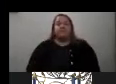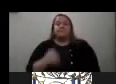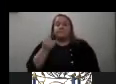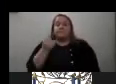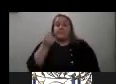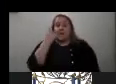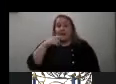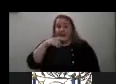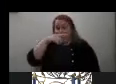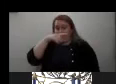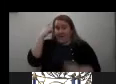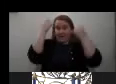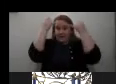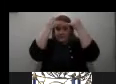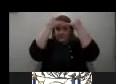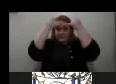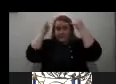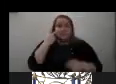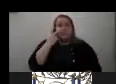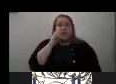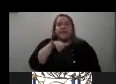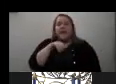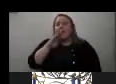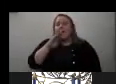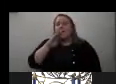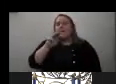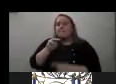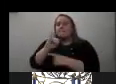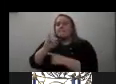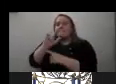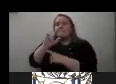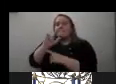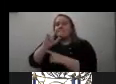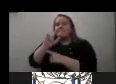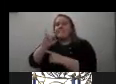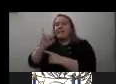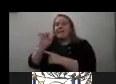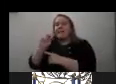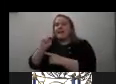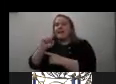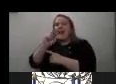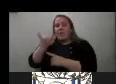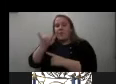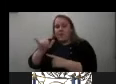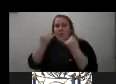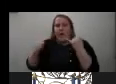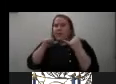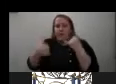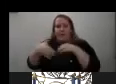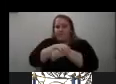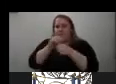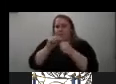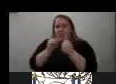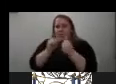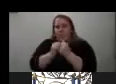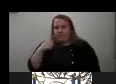black wire that you see is the hat millinery wire that's not covered with the gold metallic. And on stage, you can't see that